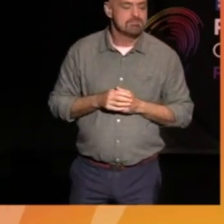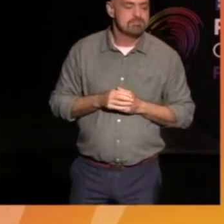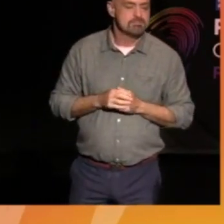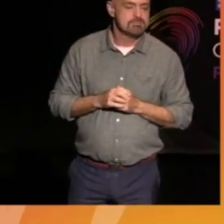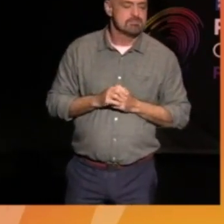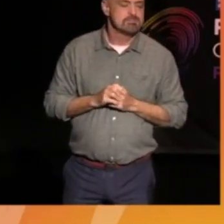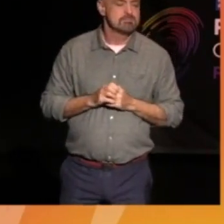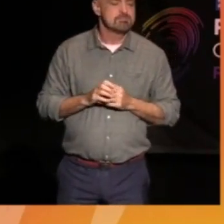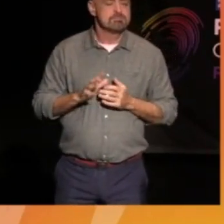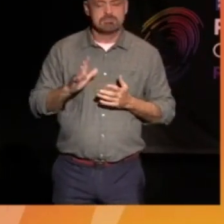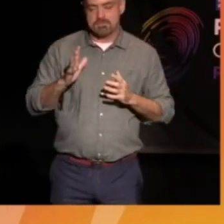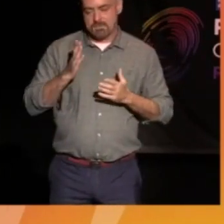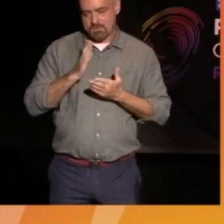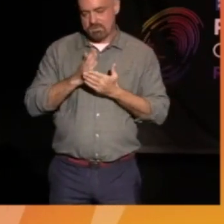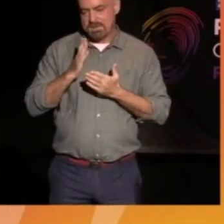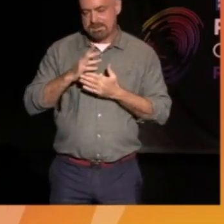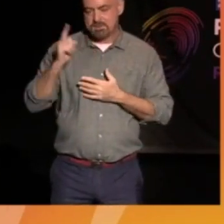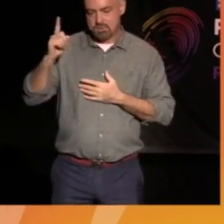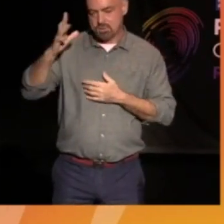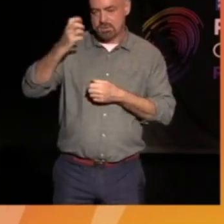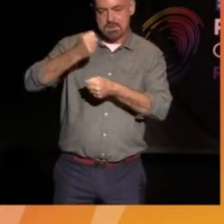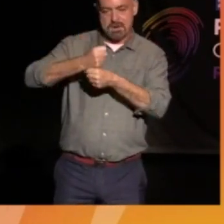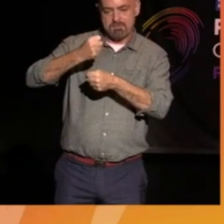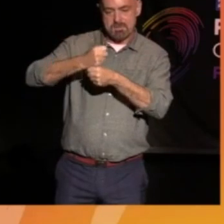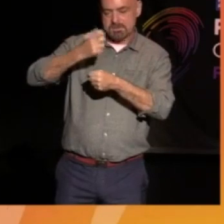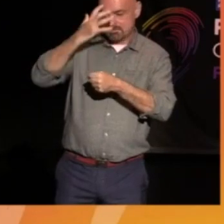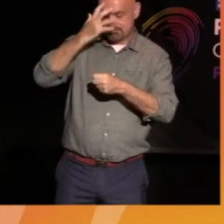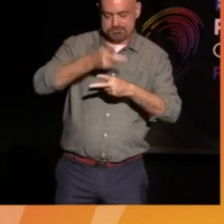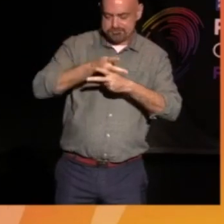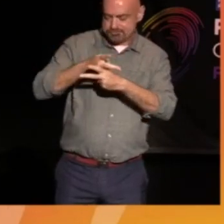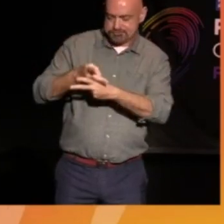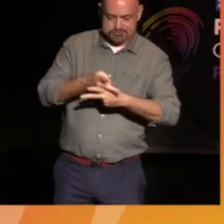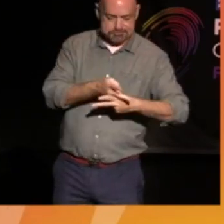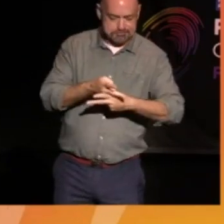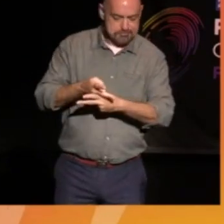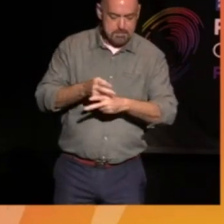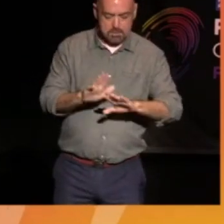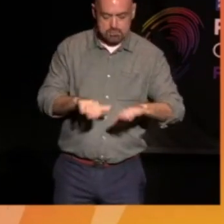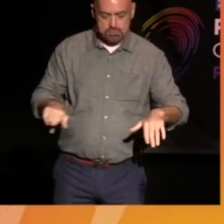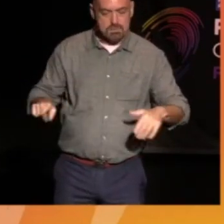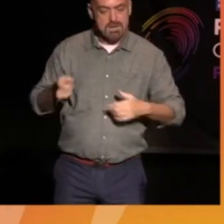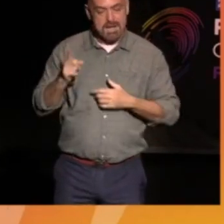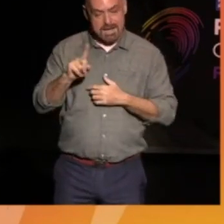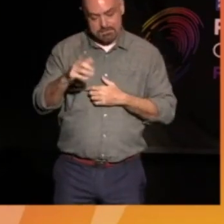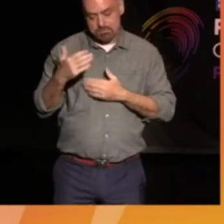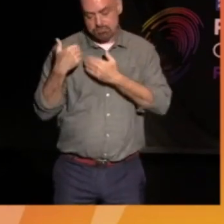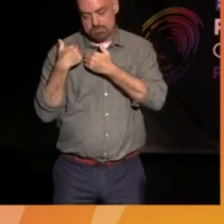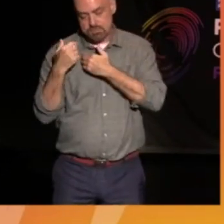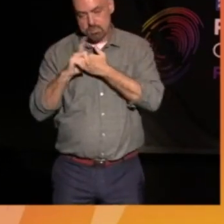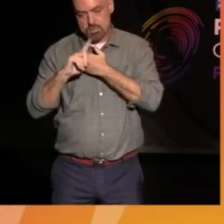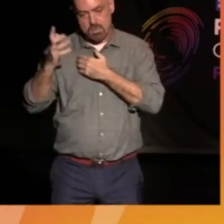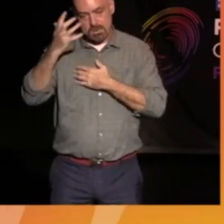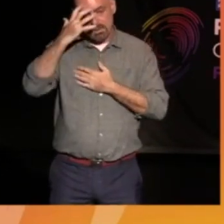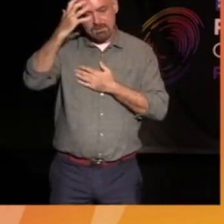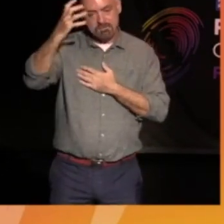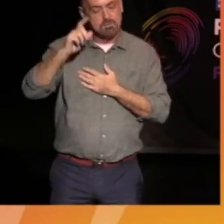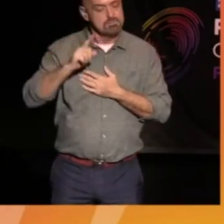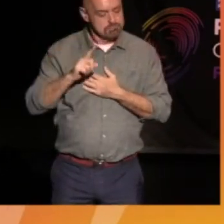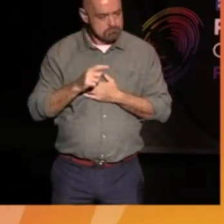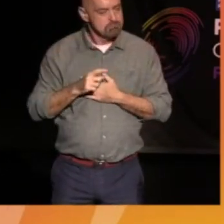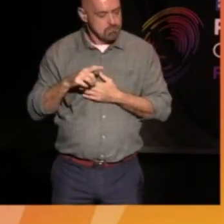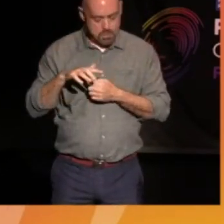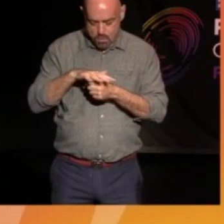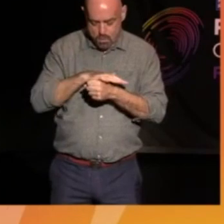of government, which is there to take care of those children, and it's the responsibility of government there, the